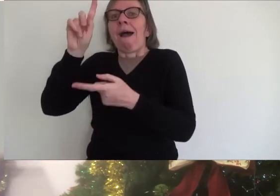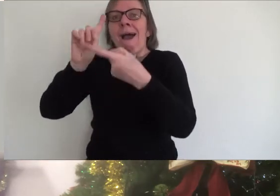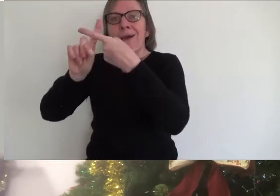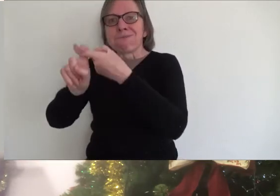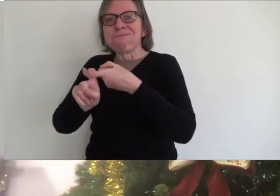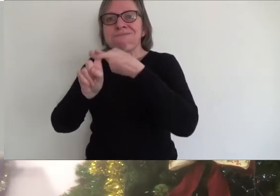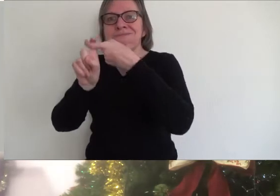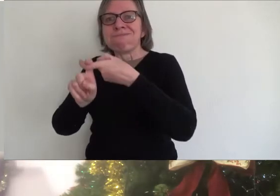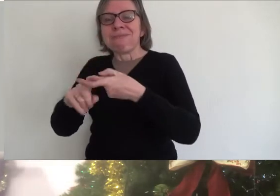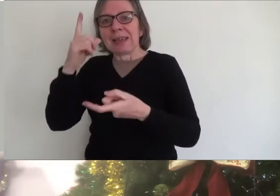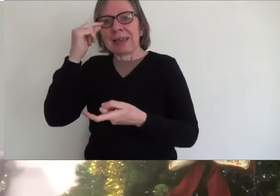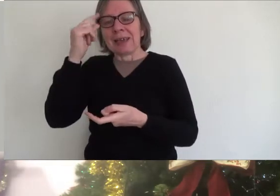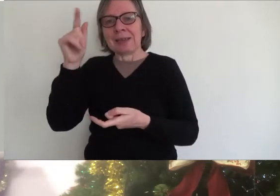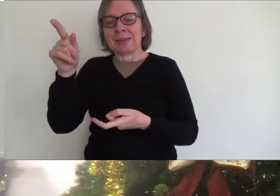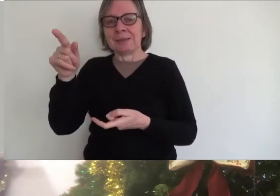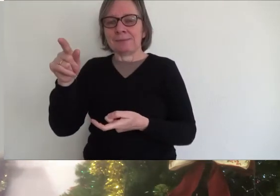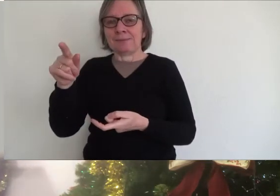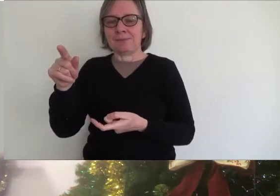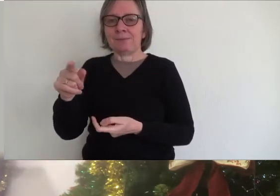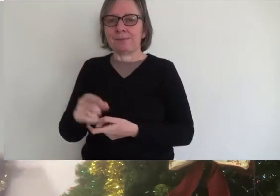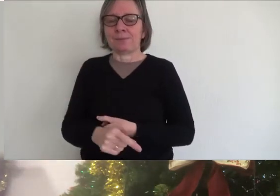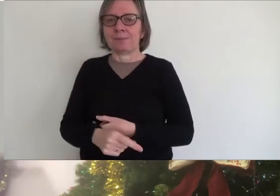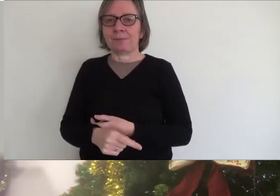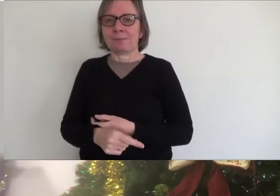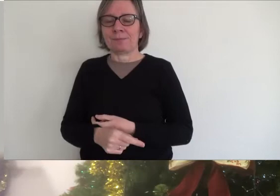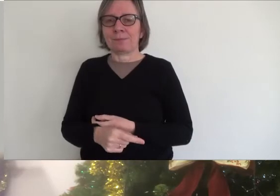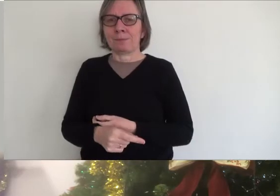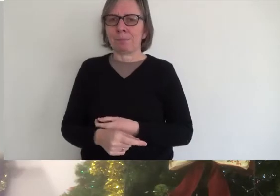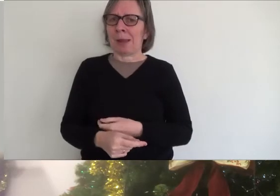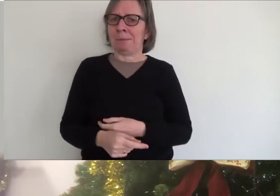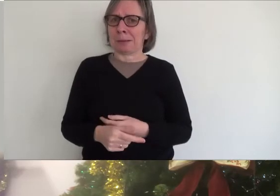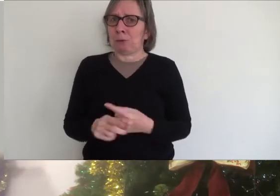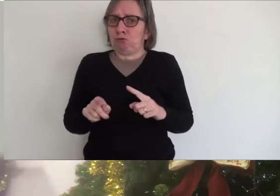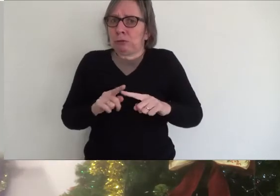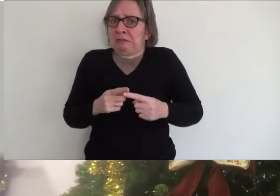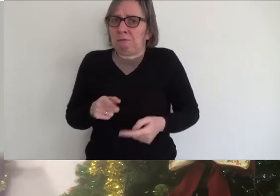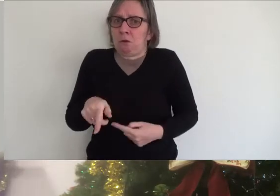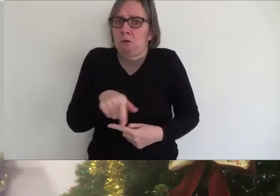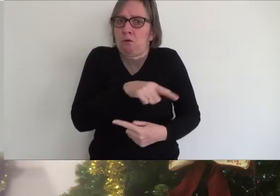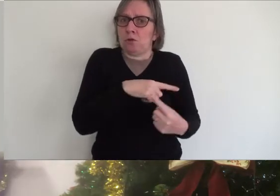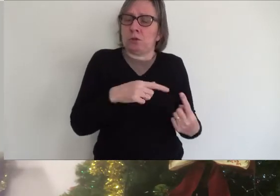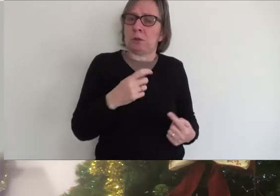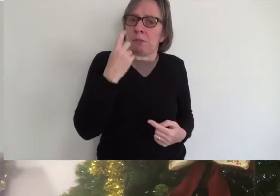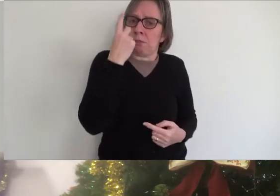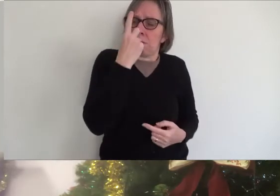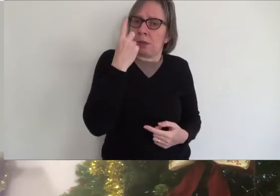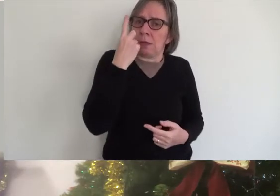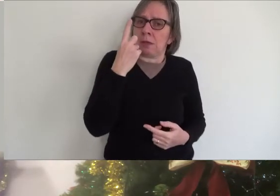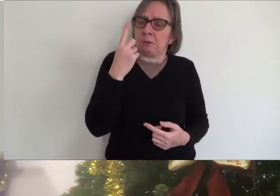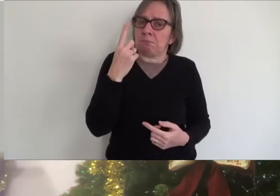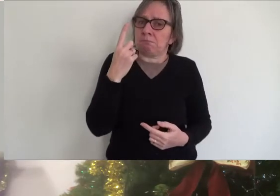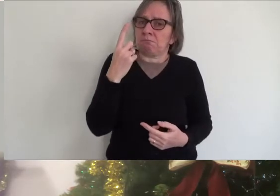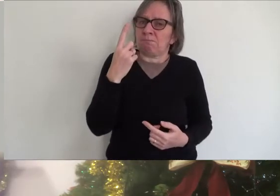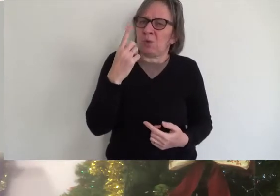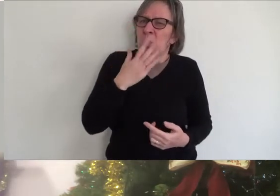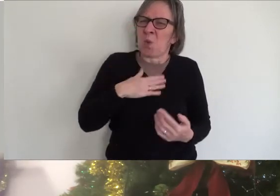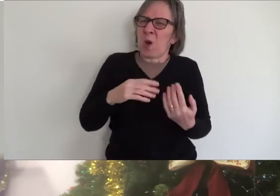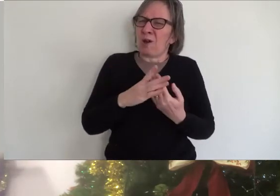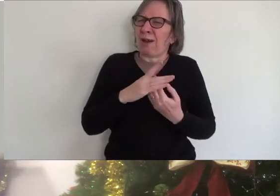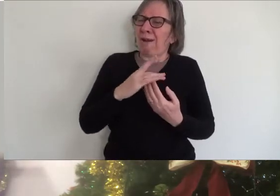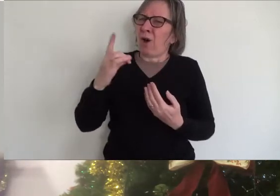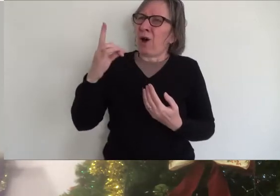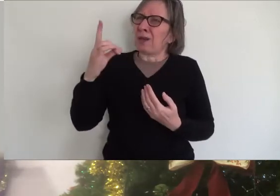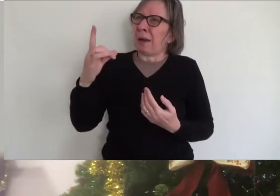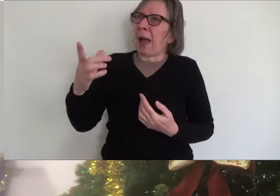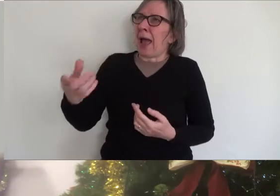For Christians, it might be that we're seeking an answer over an issue and as we're reading God's word, then suddenly God speaks to us through it. He reveals himself.